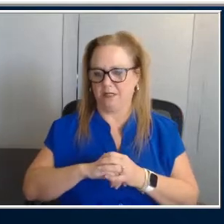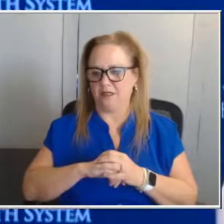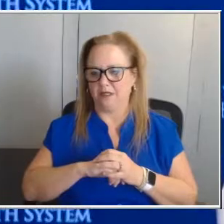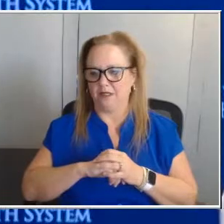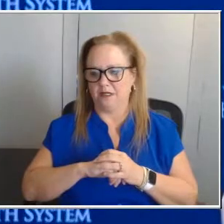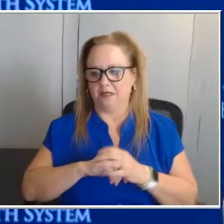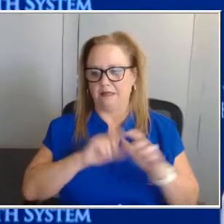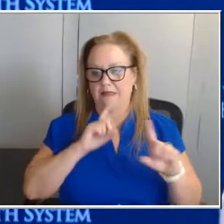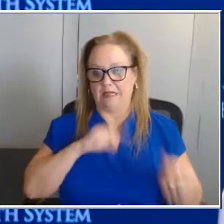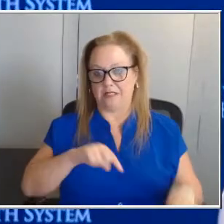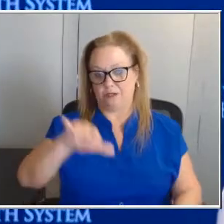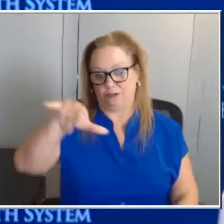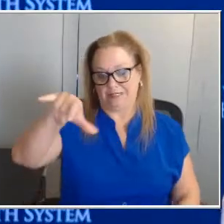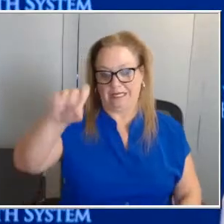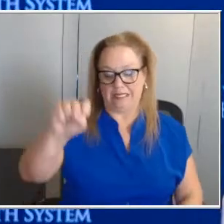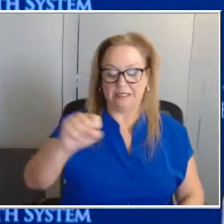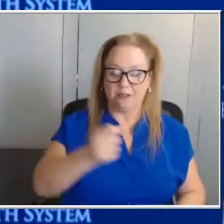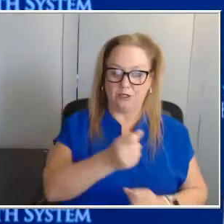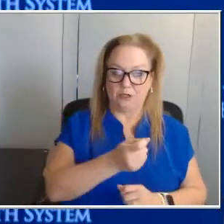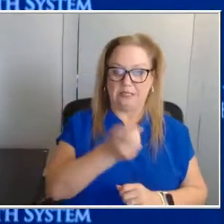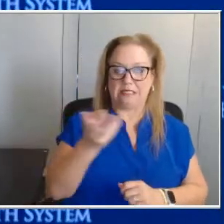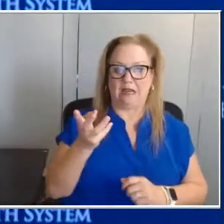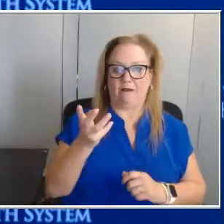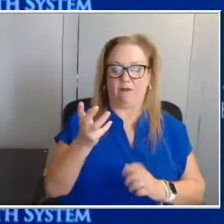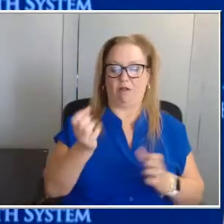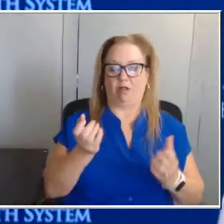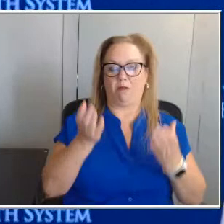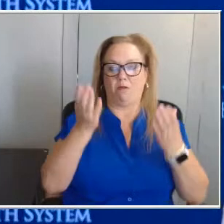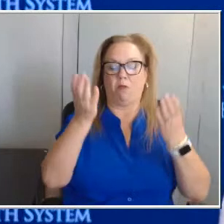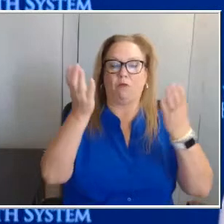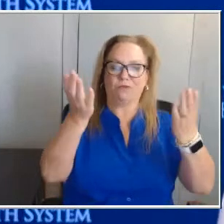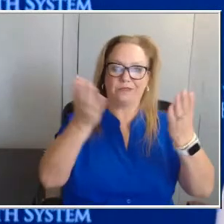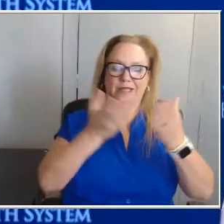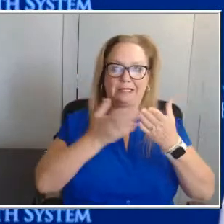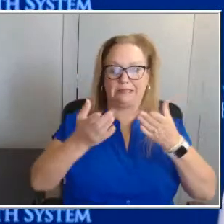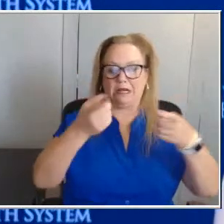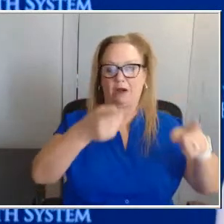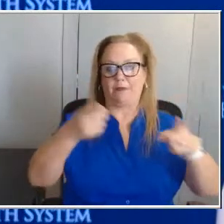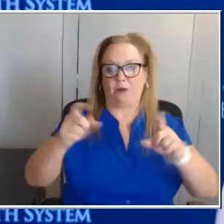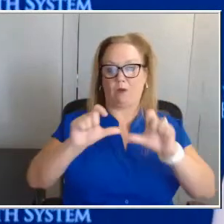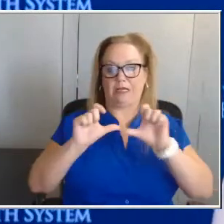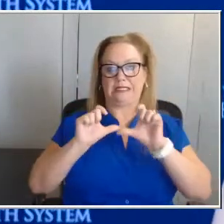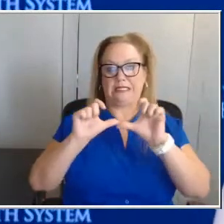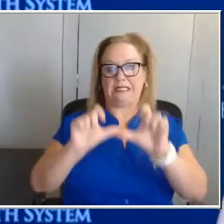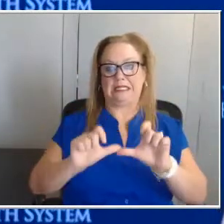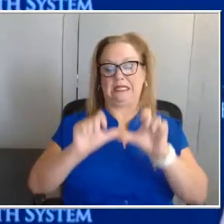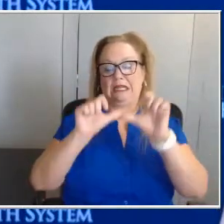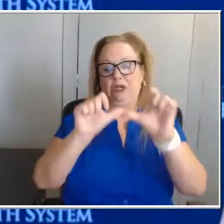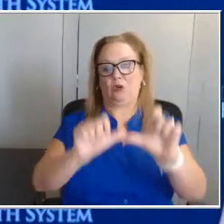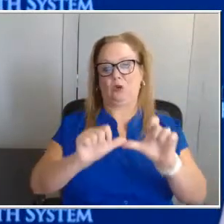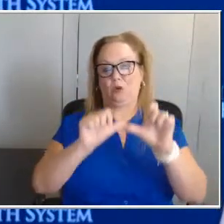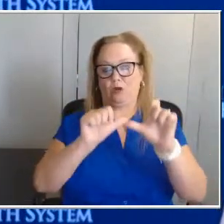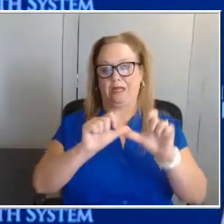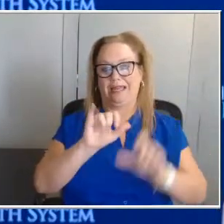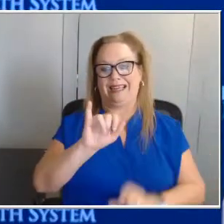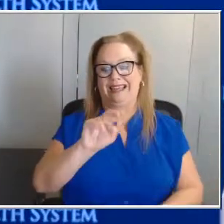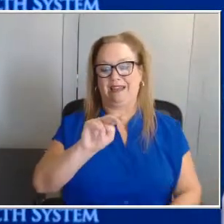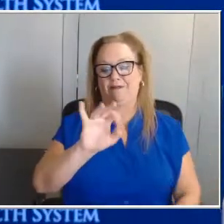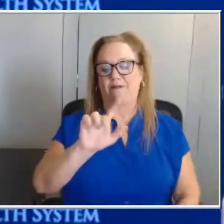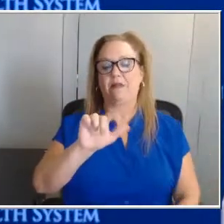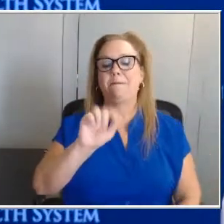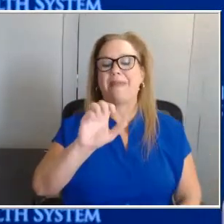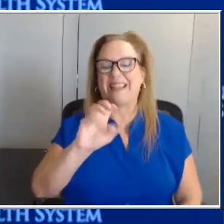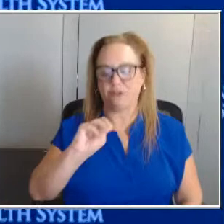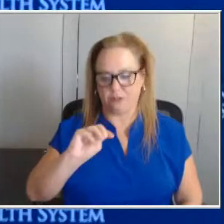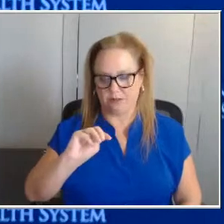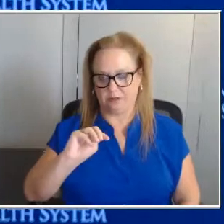is yes. There are several proposed mechanisms, and one is continued ongoing inflammatory state.